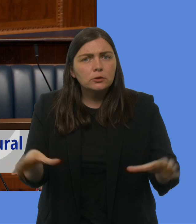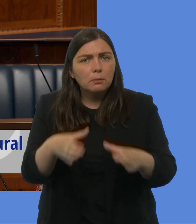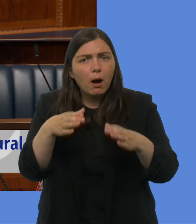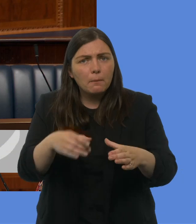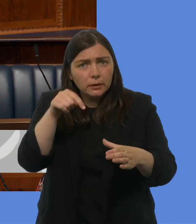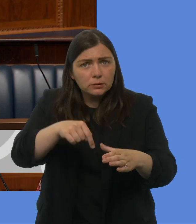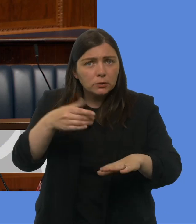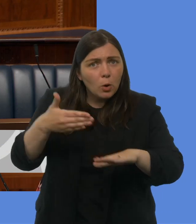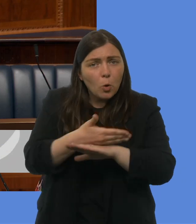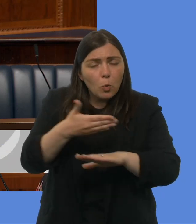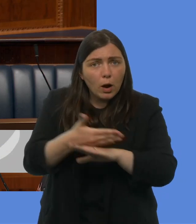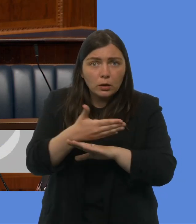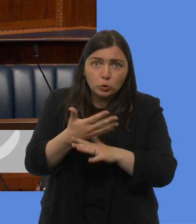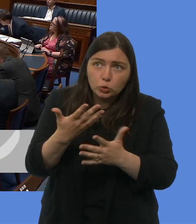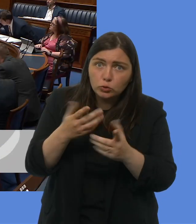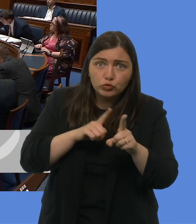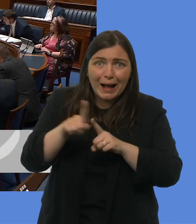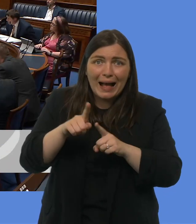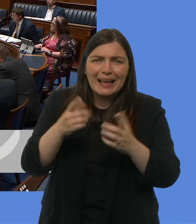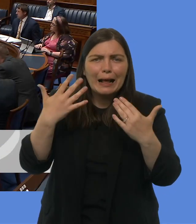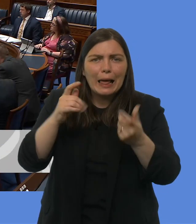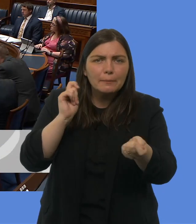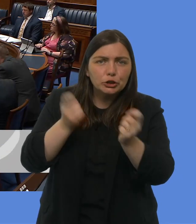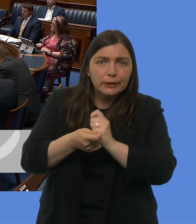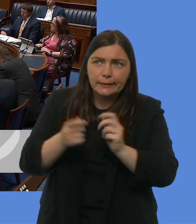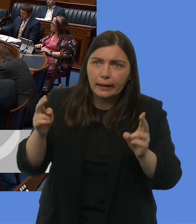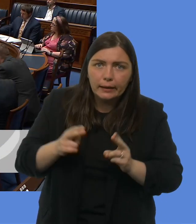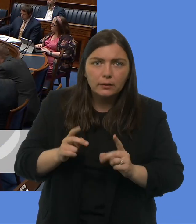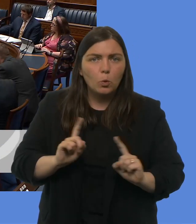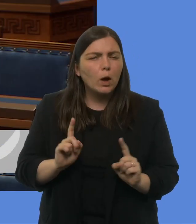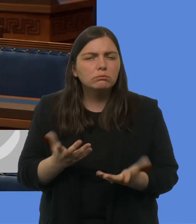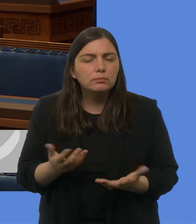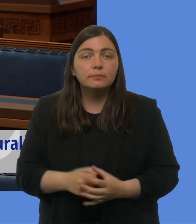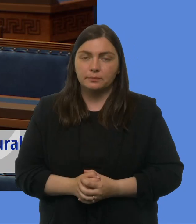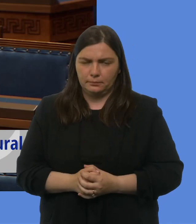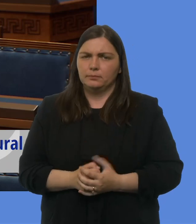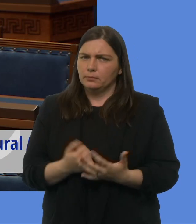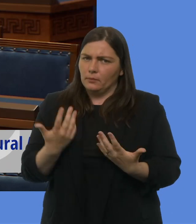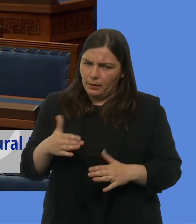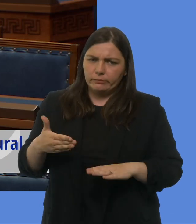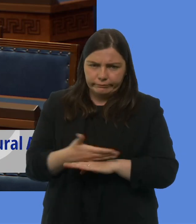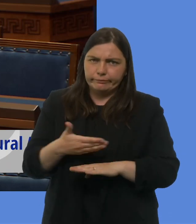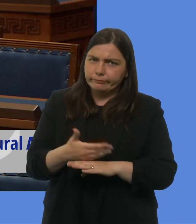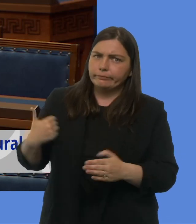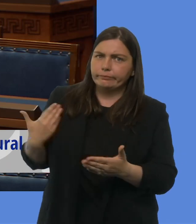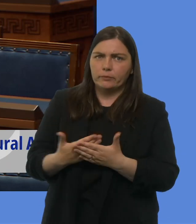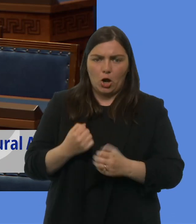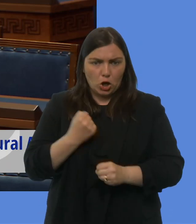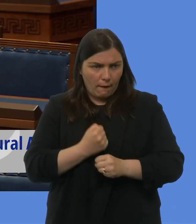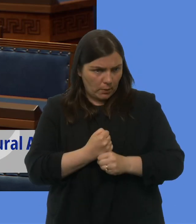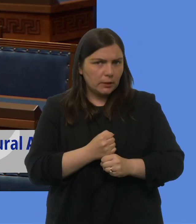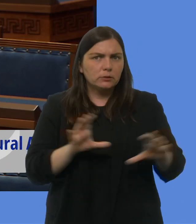tackling climate change? So there's a significant number of actions that we are taking and have to be taken across government and